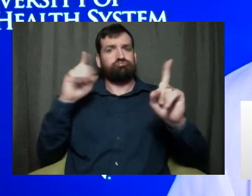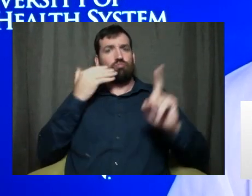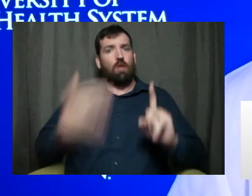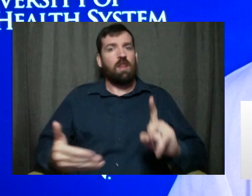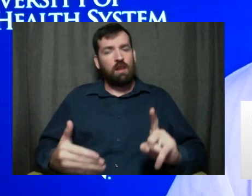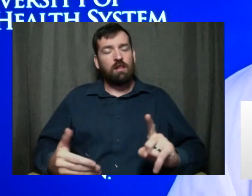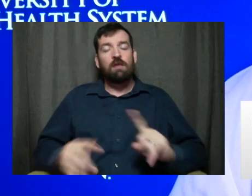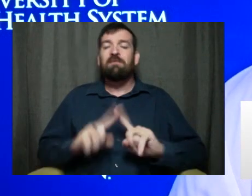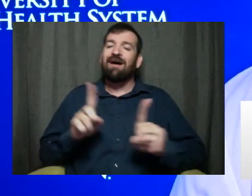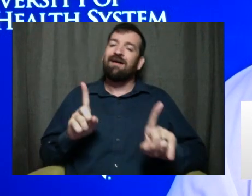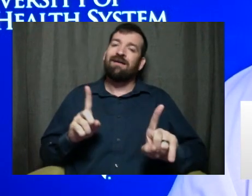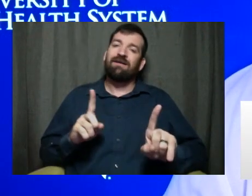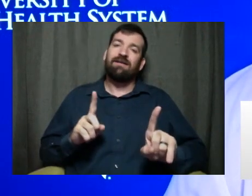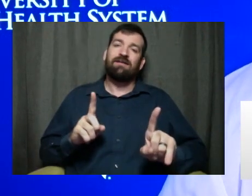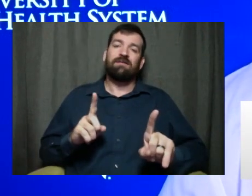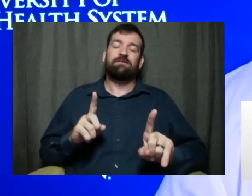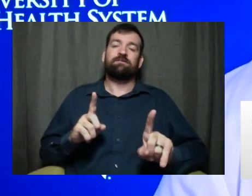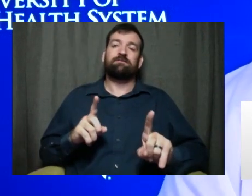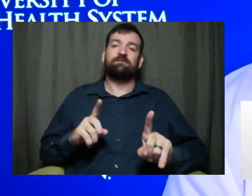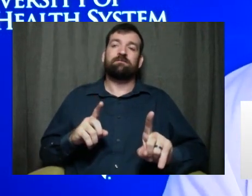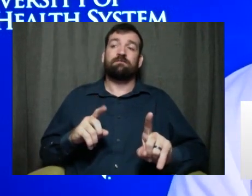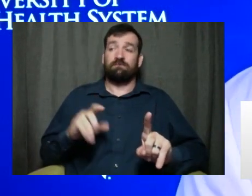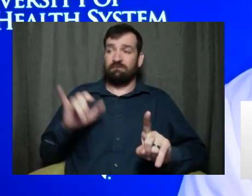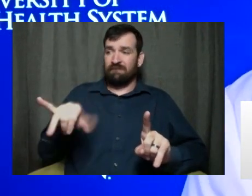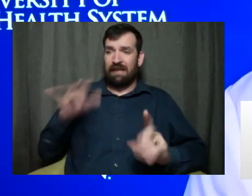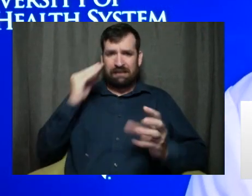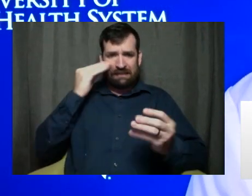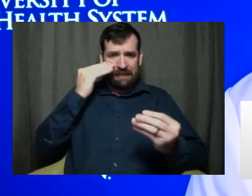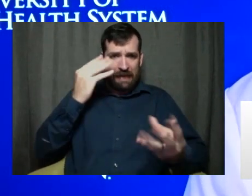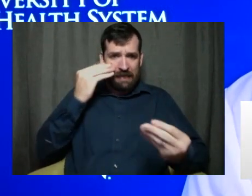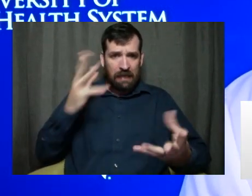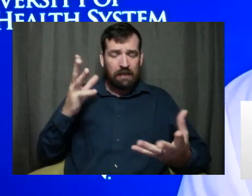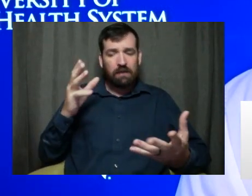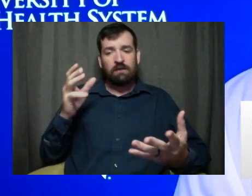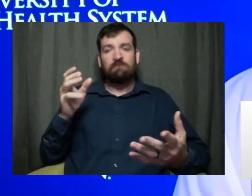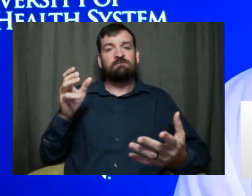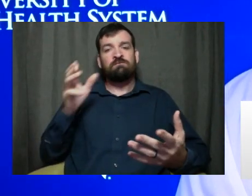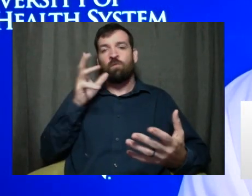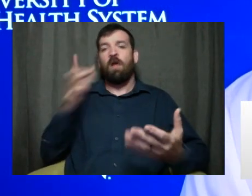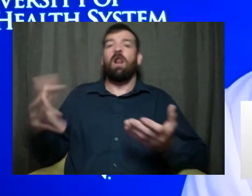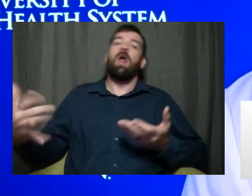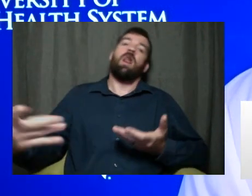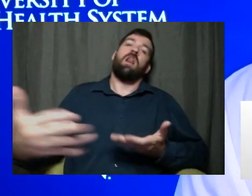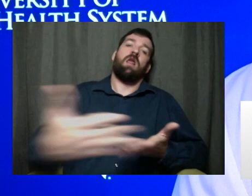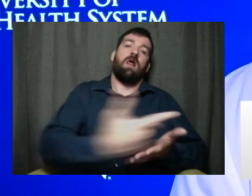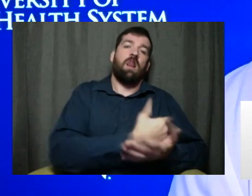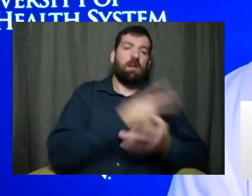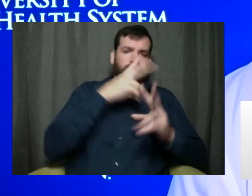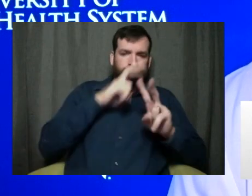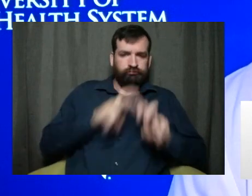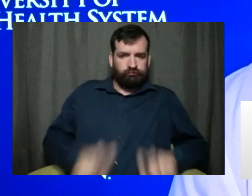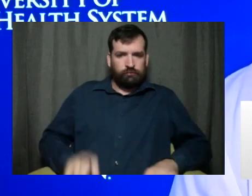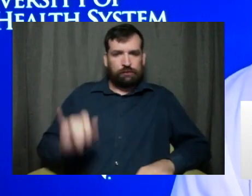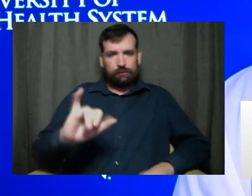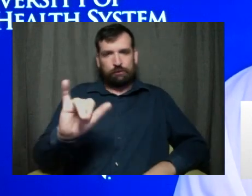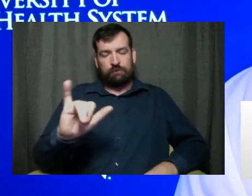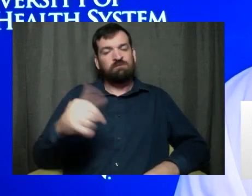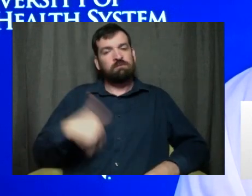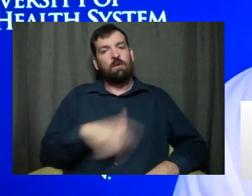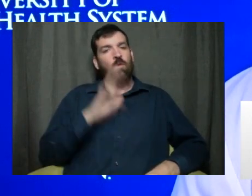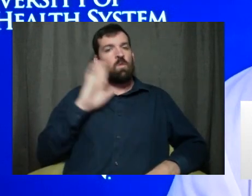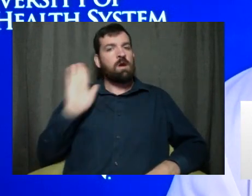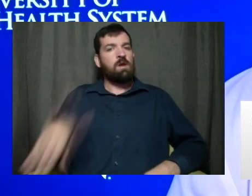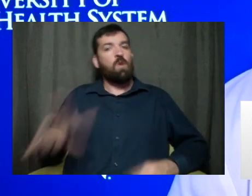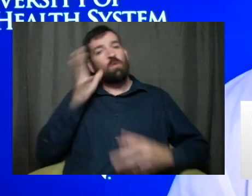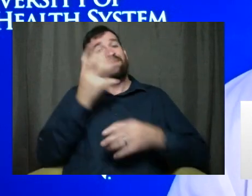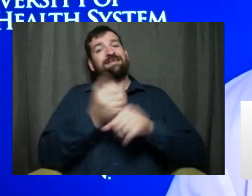but that clinical data will be collected and analyzed as well. And we know it will be safe